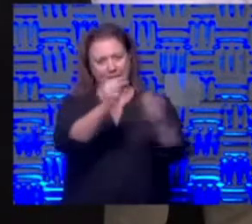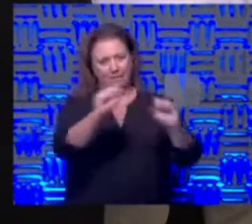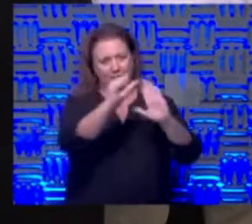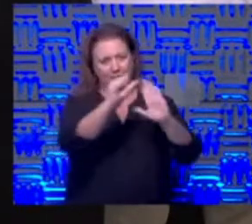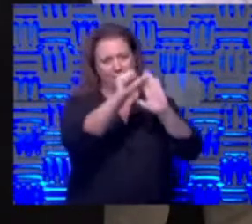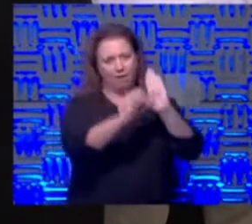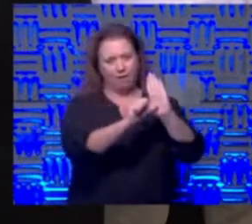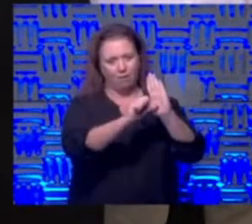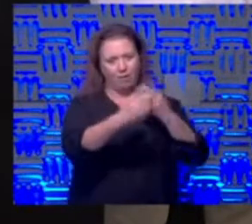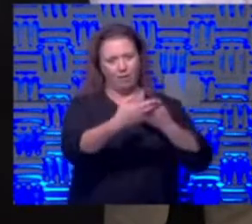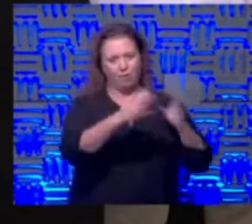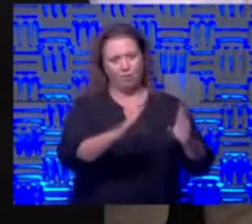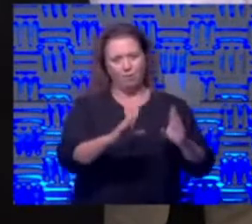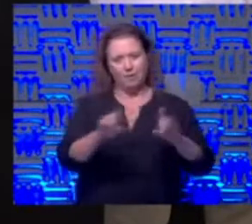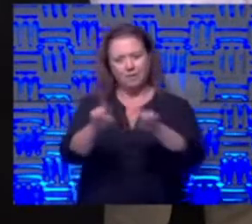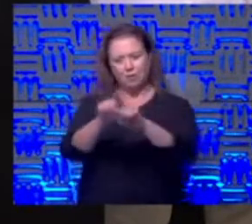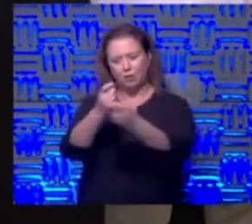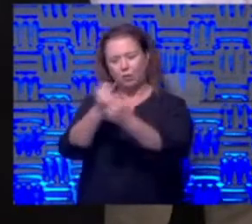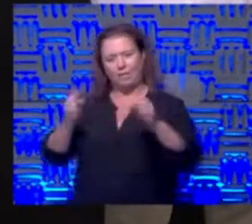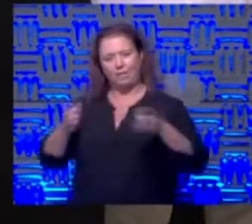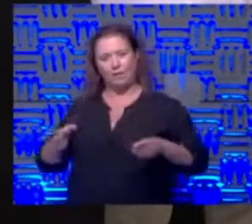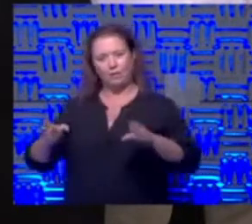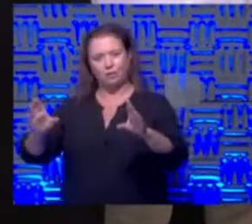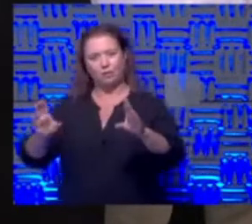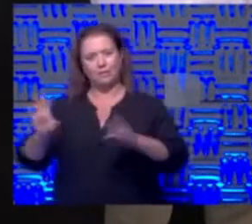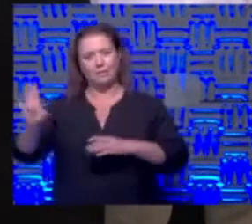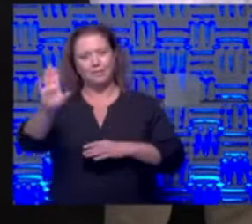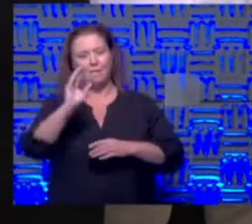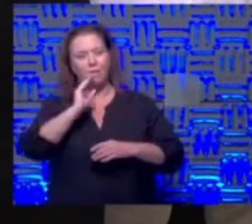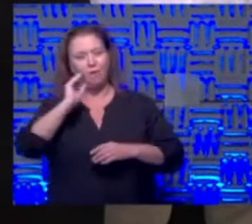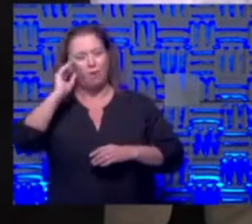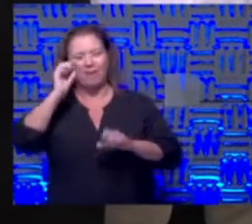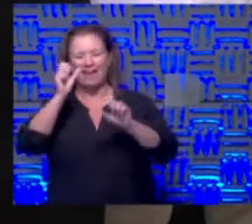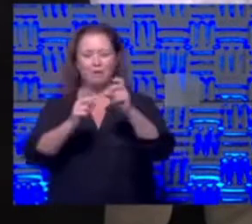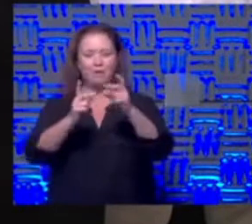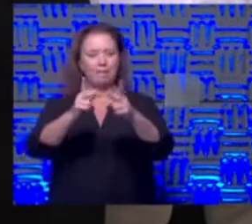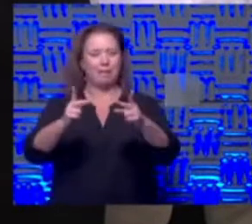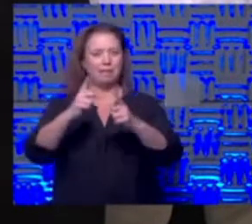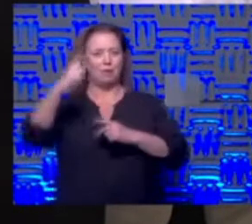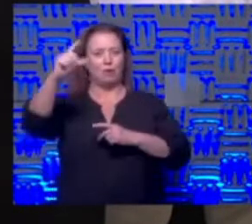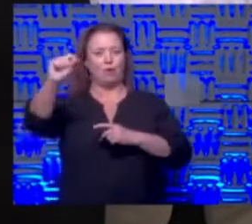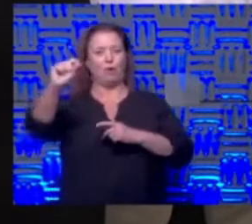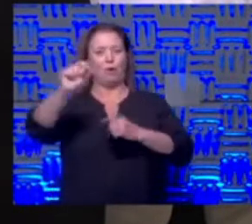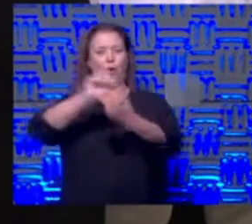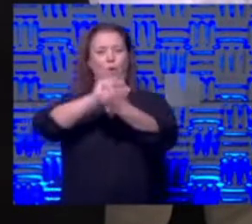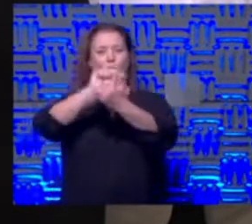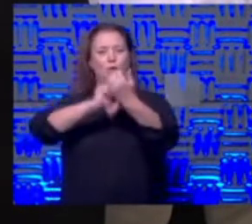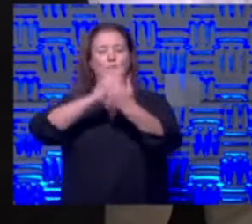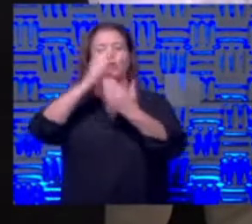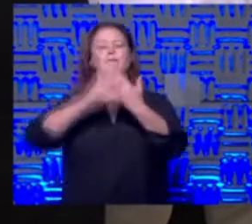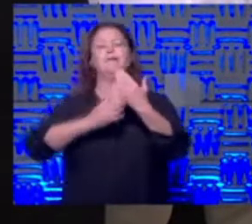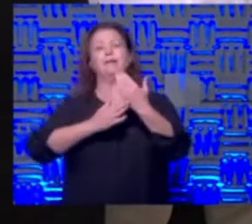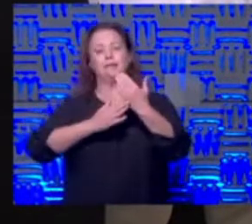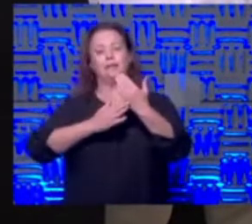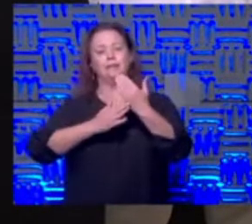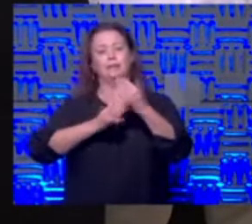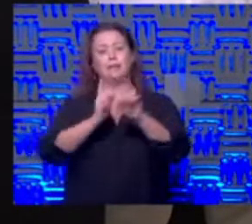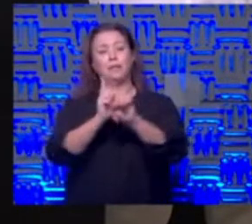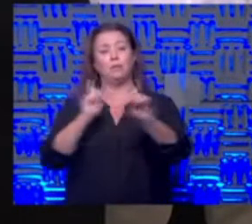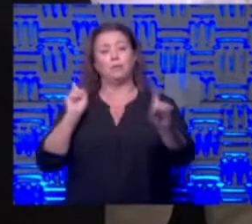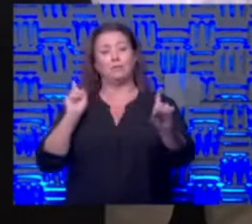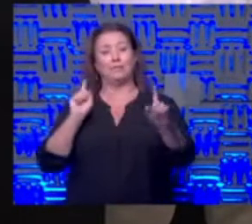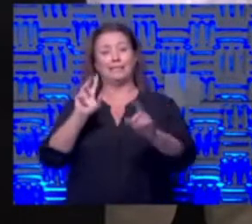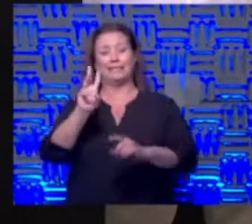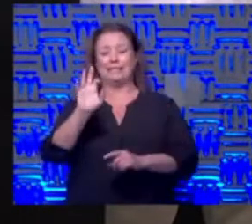It helps you safe on the streets and in your home and everywhere you go. Wash your hands. Keep your distance.